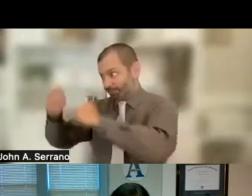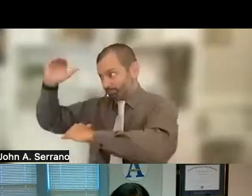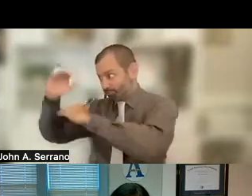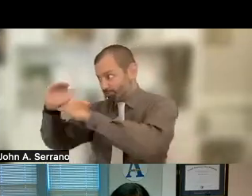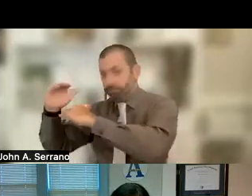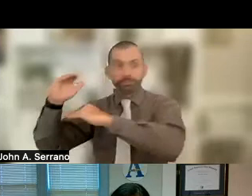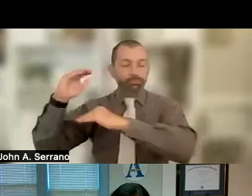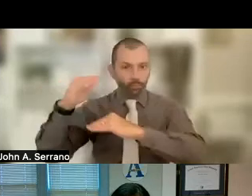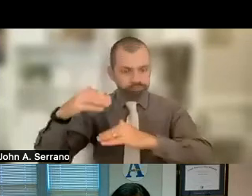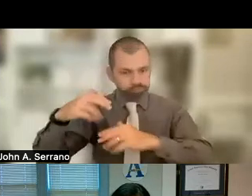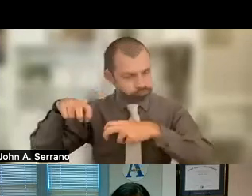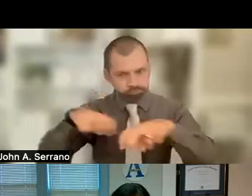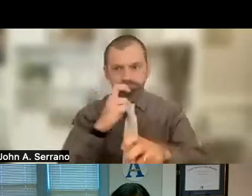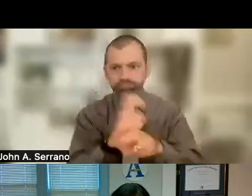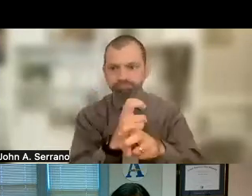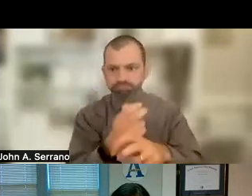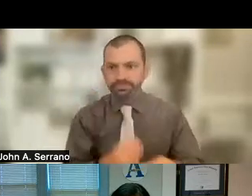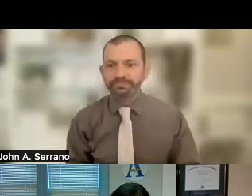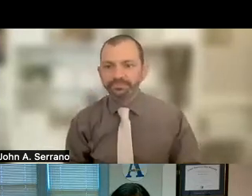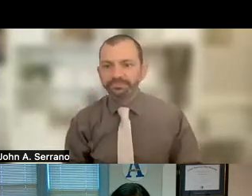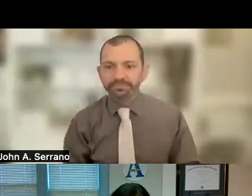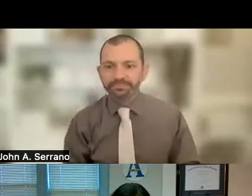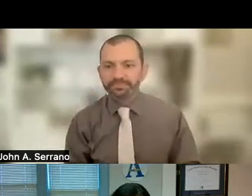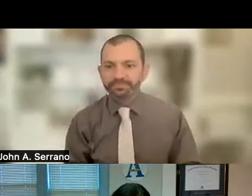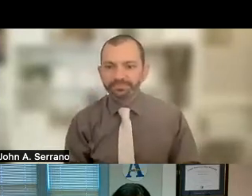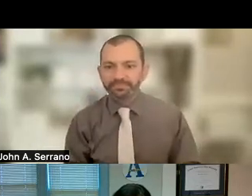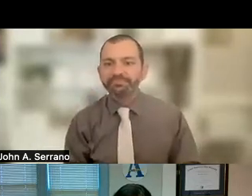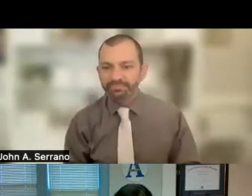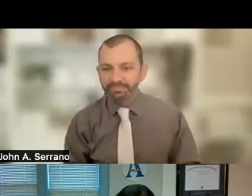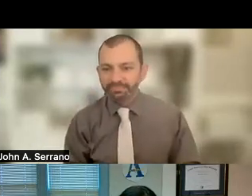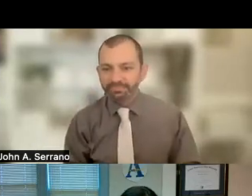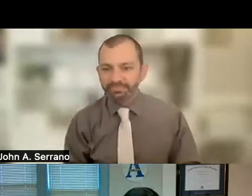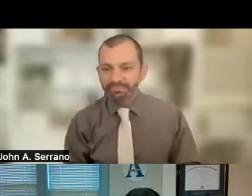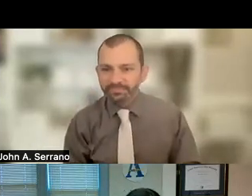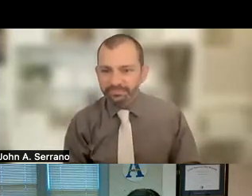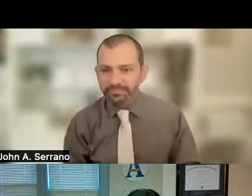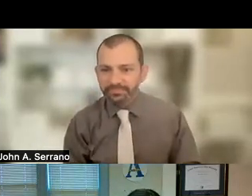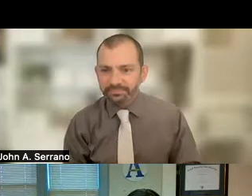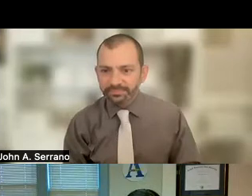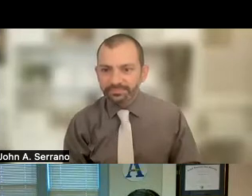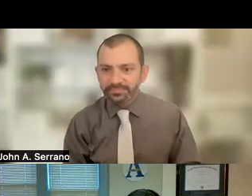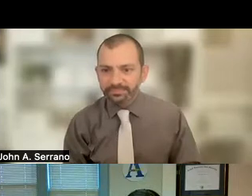during COVID and having a hard time getting back to the full regular schedule after having that adjusted.